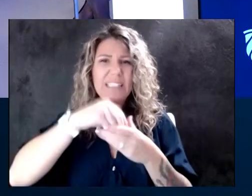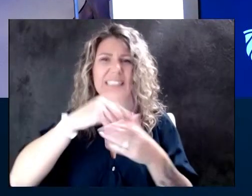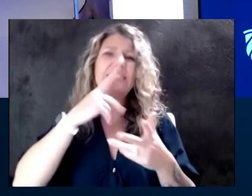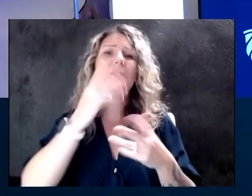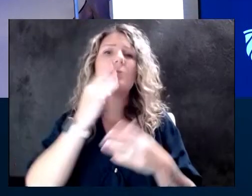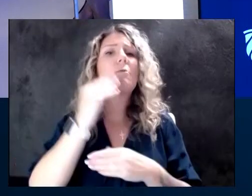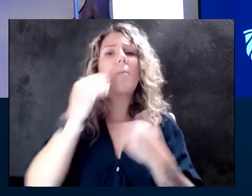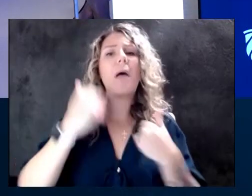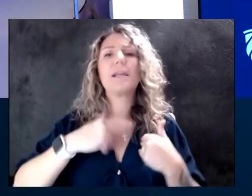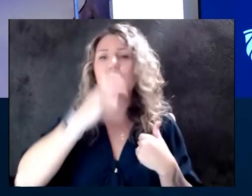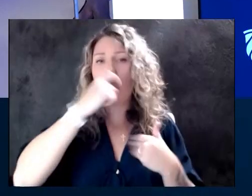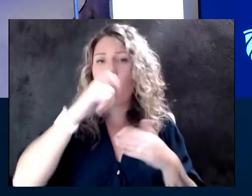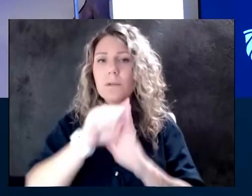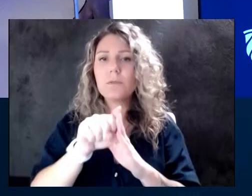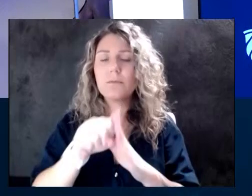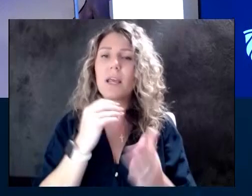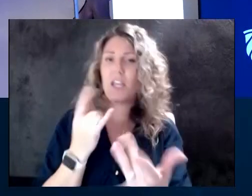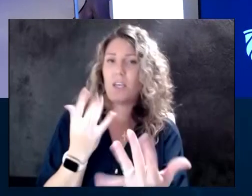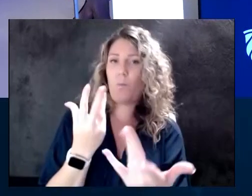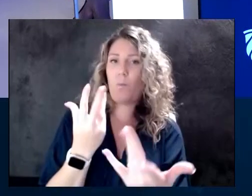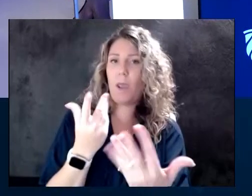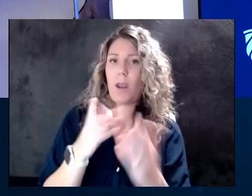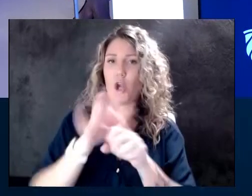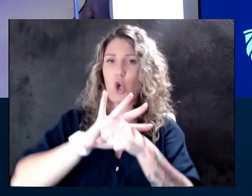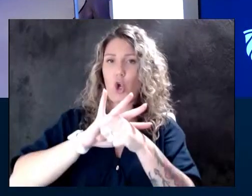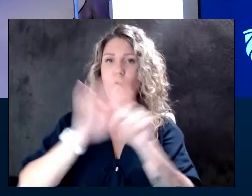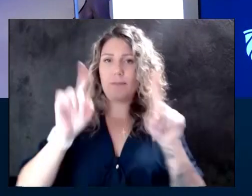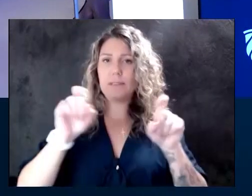is awaiting COVID results, should an